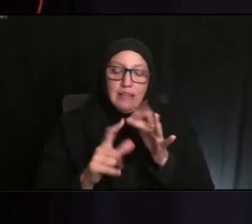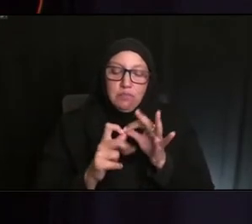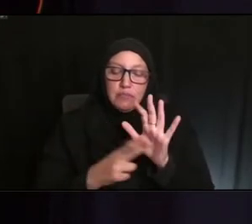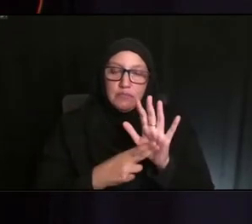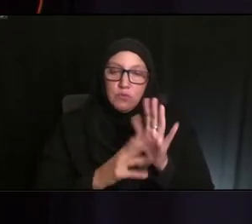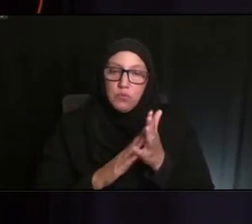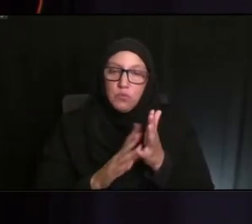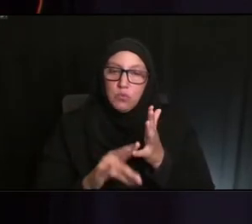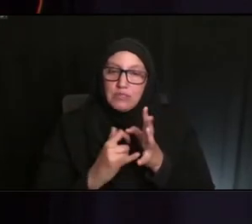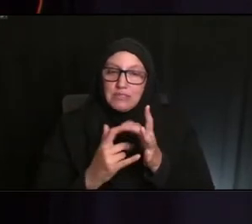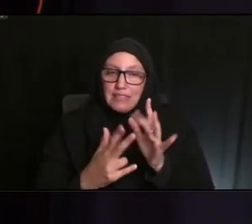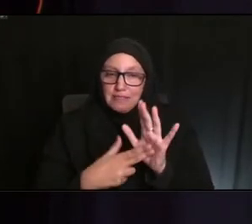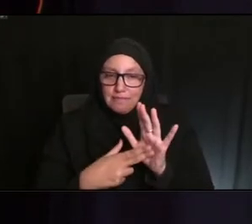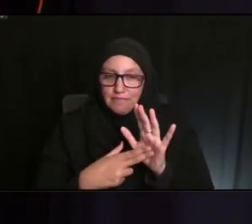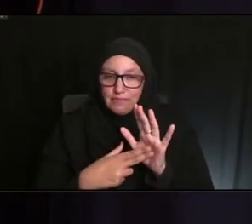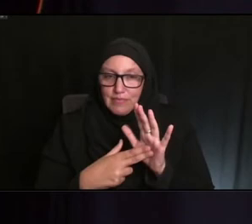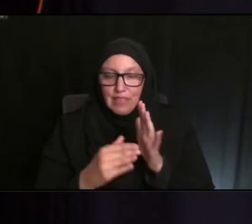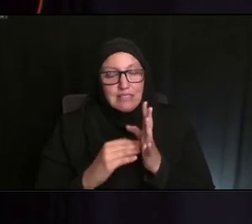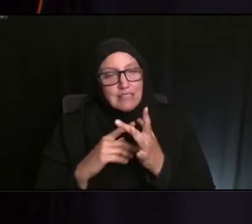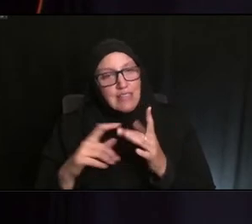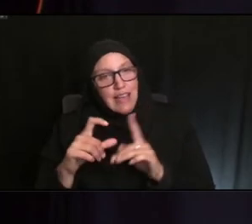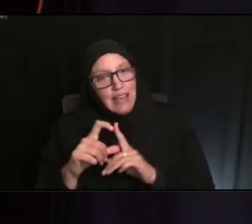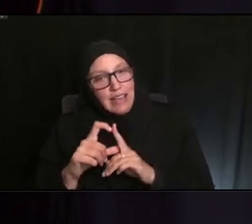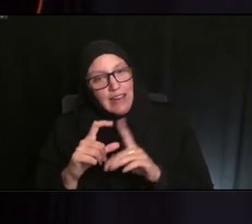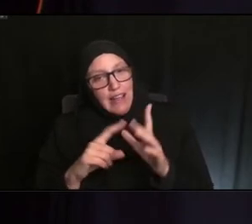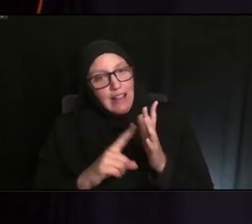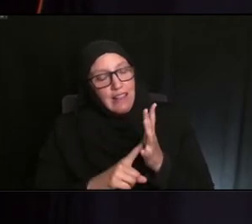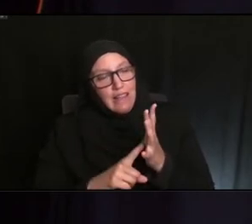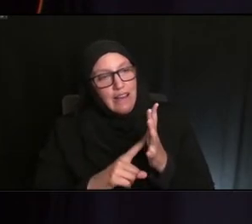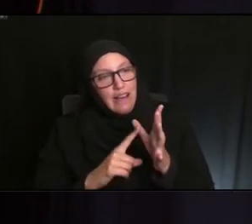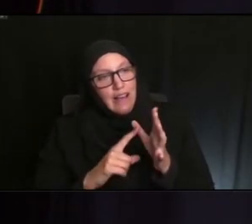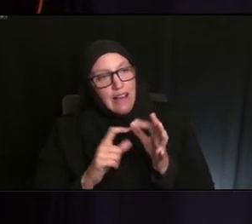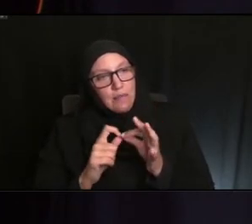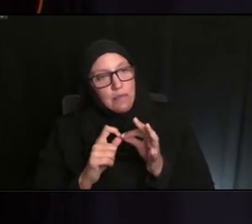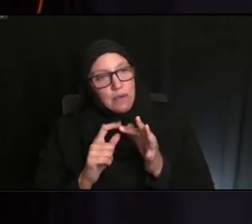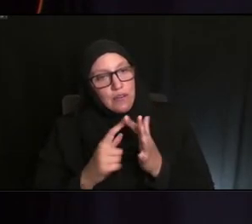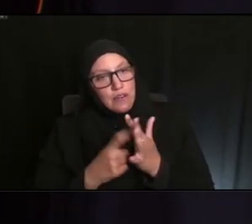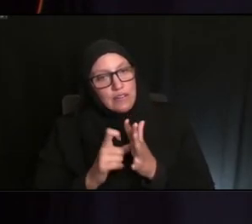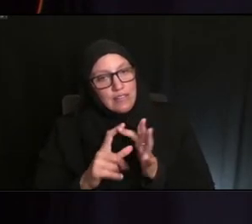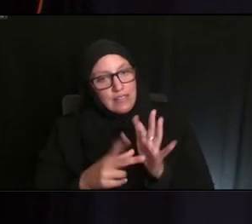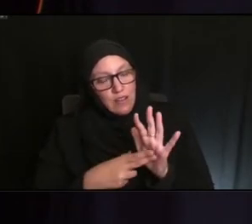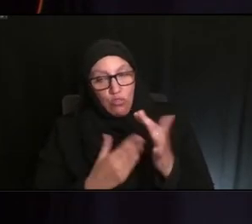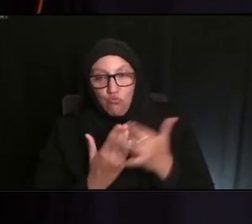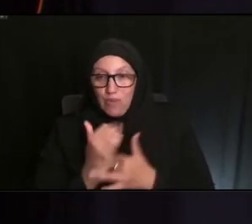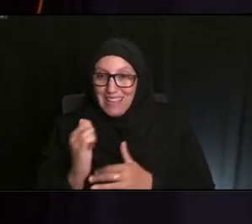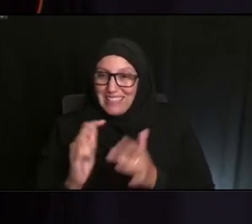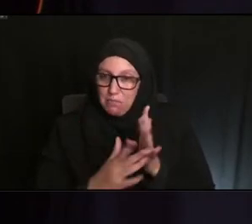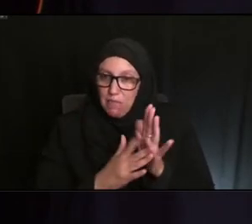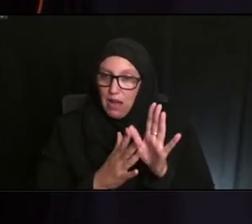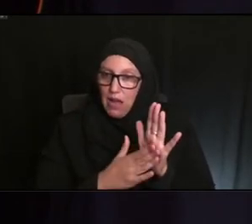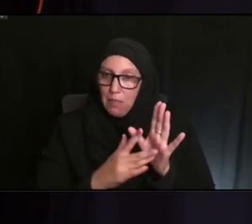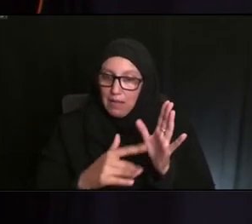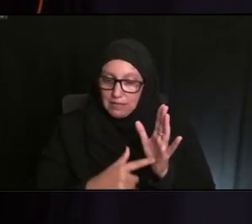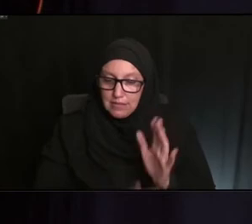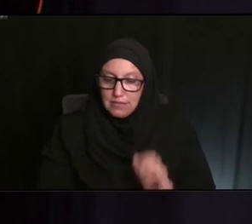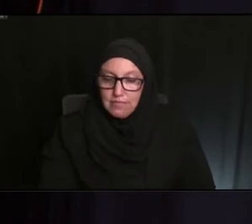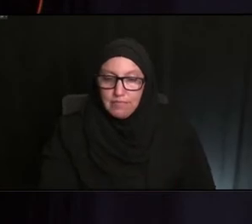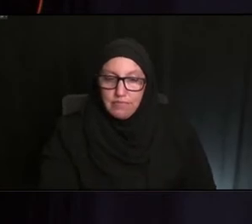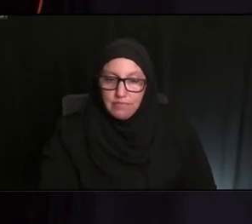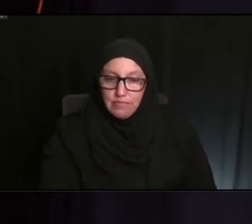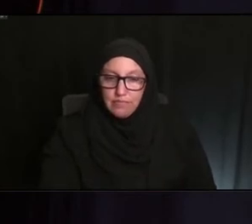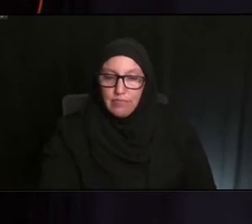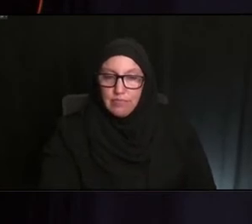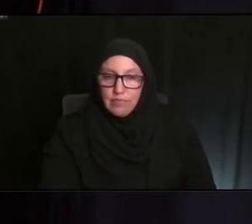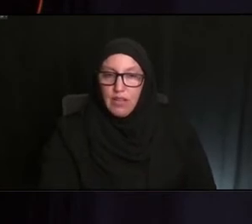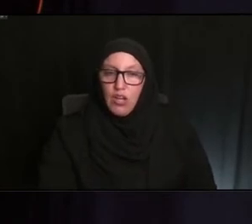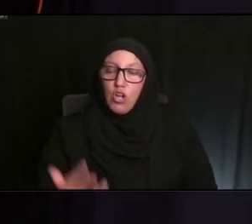Zain al-Abidin alayhi salam, during his imamat. He lived 31 years, of which 19 years were the imamat